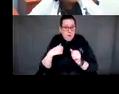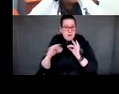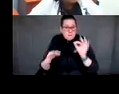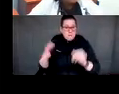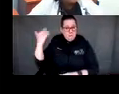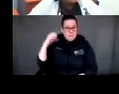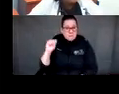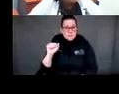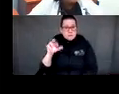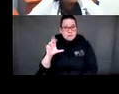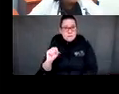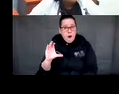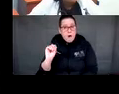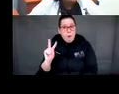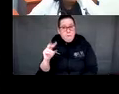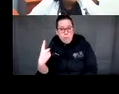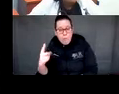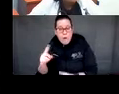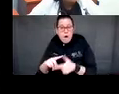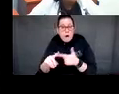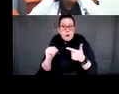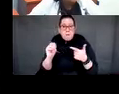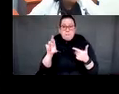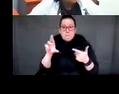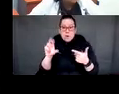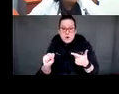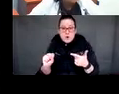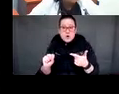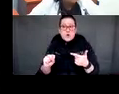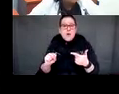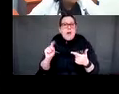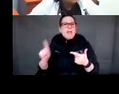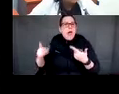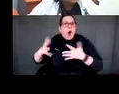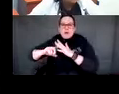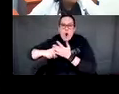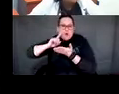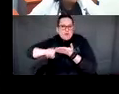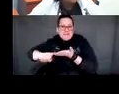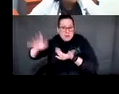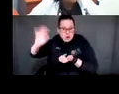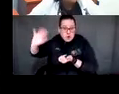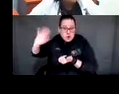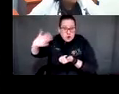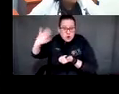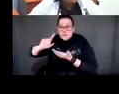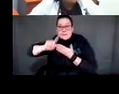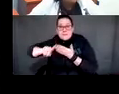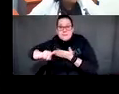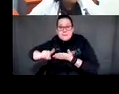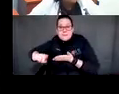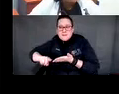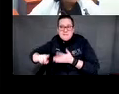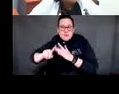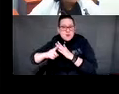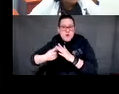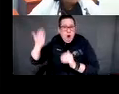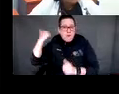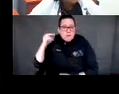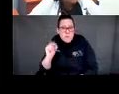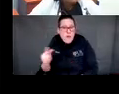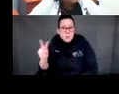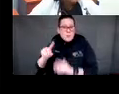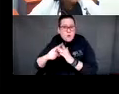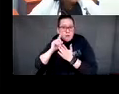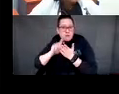coronavirus 1 and the MERS coronavirus and how that set off a lot of research and development as far back as 2002.